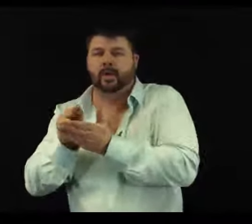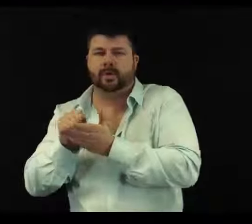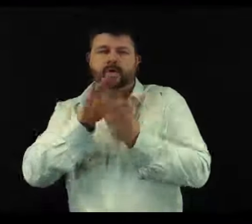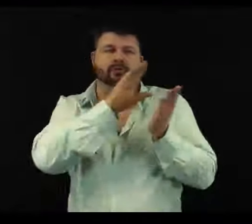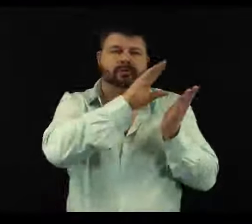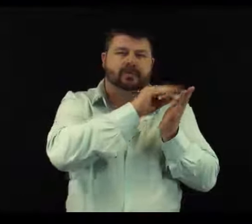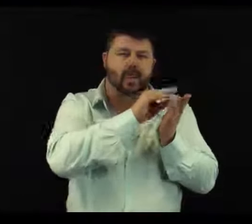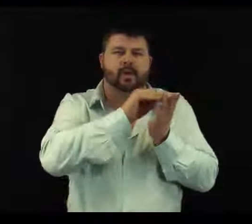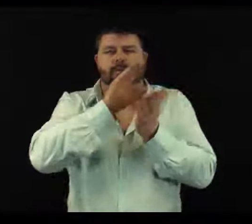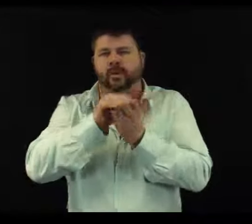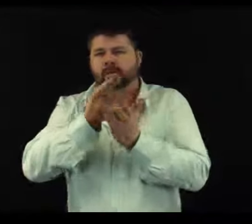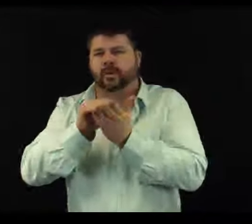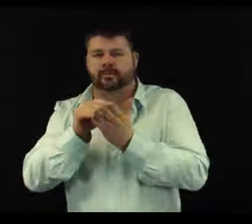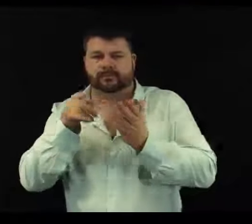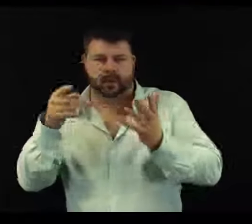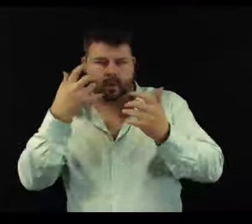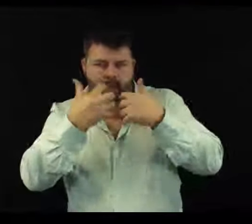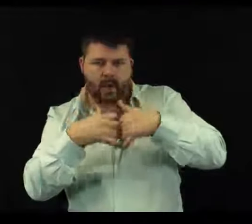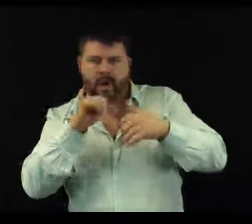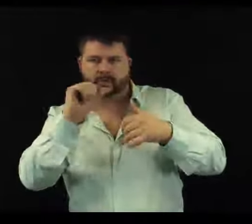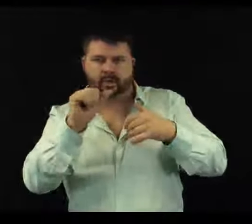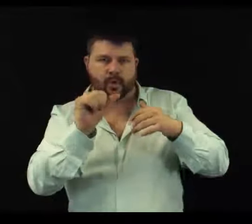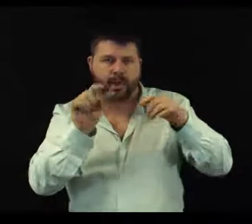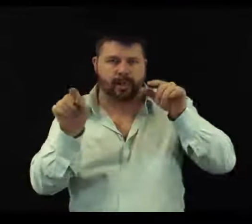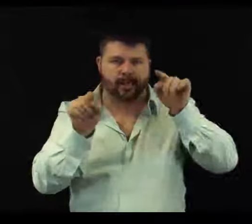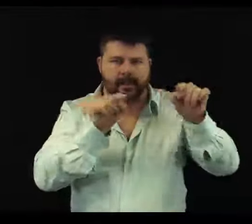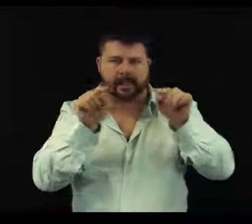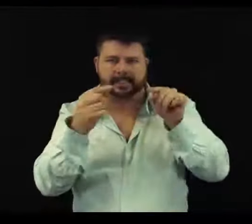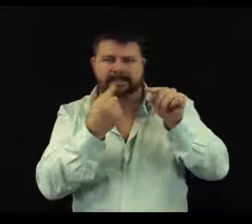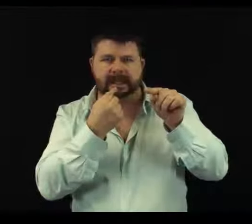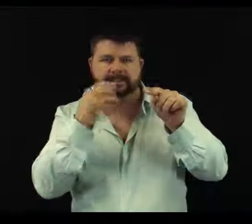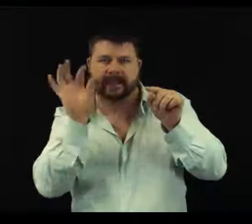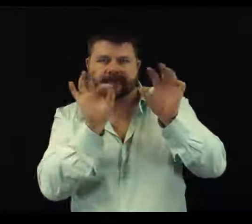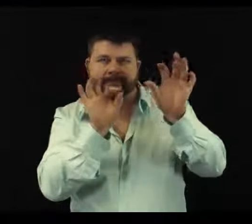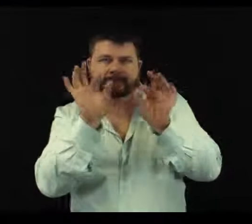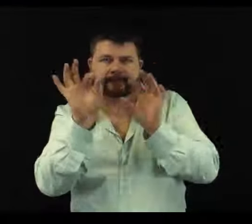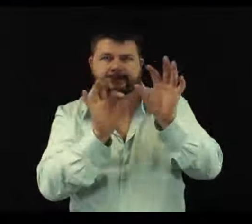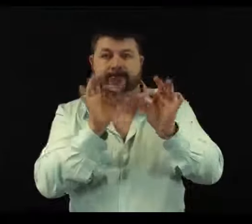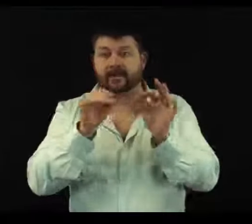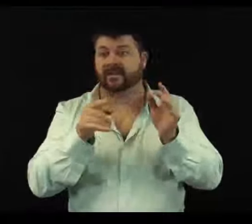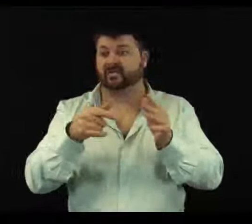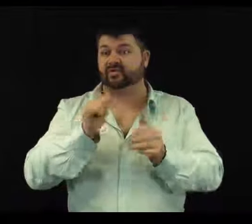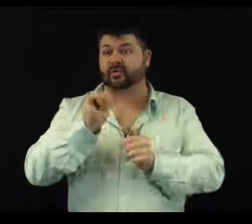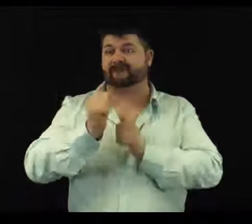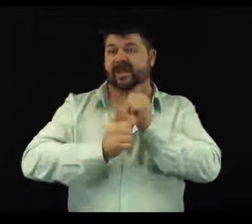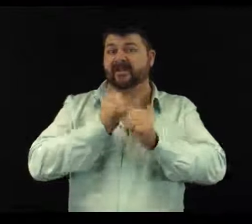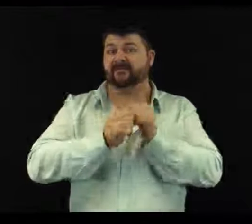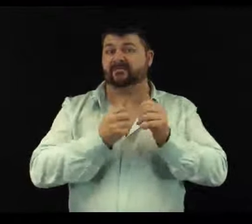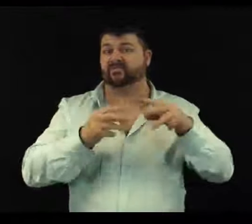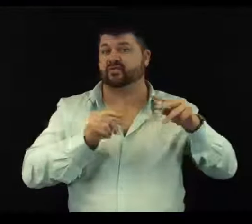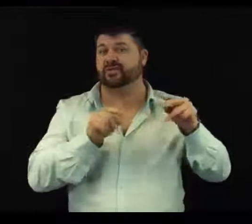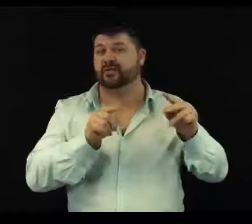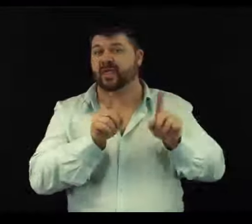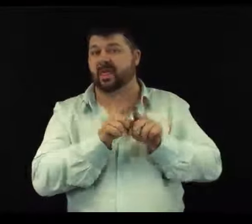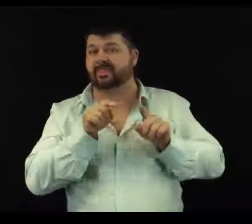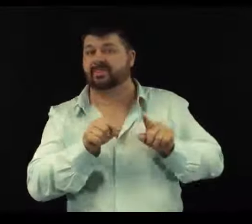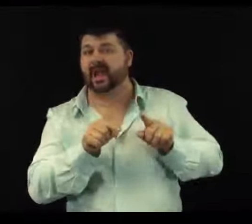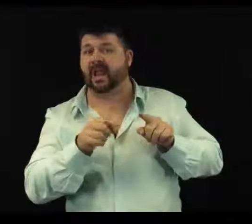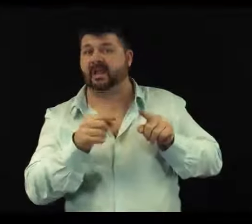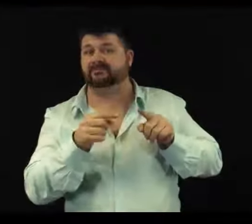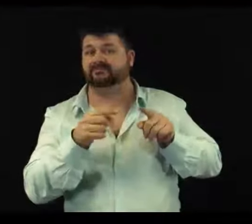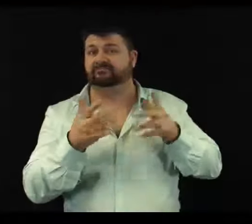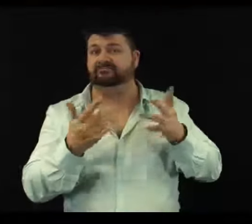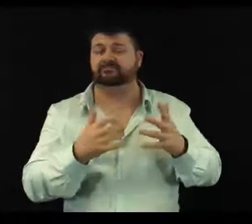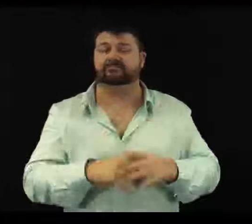a few downloads and see what it suggests. You never know, you might discover some new music this way. The search box at the top right